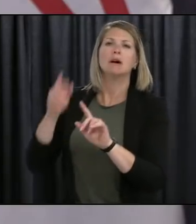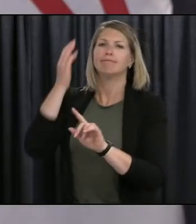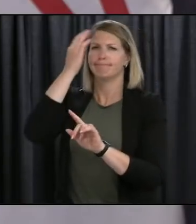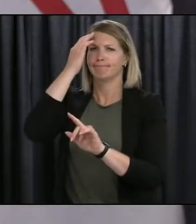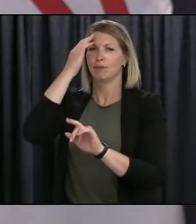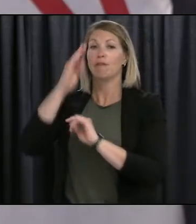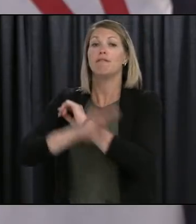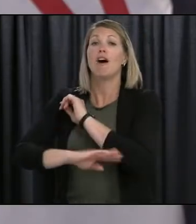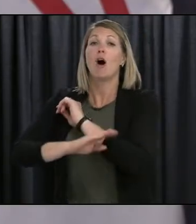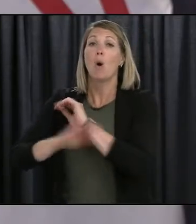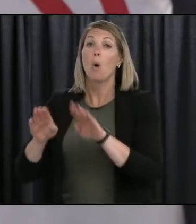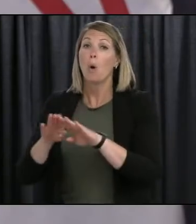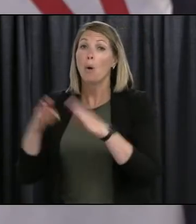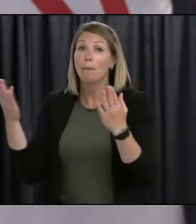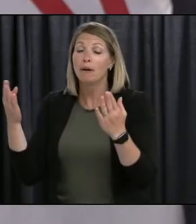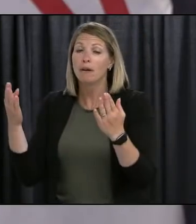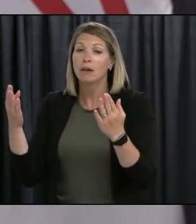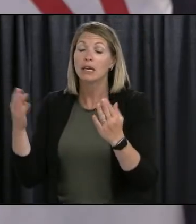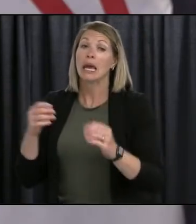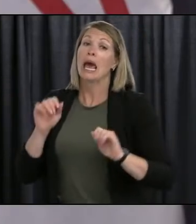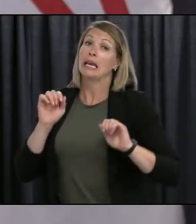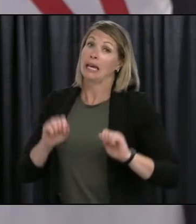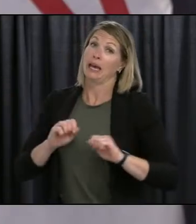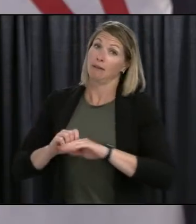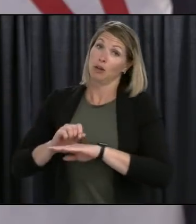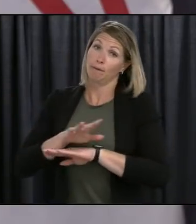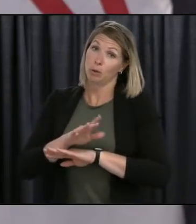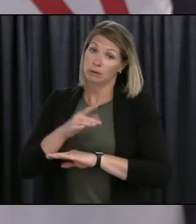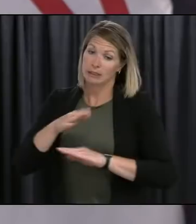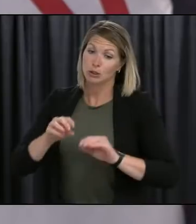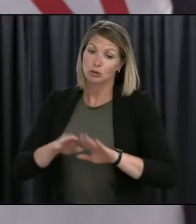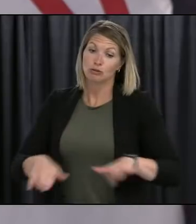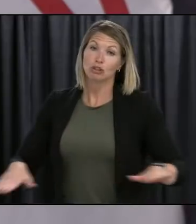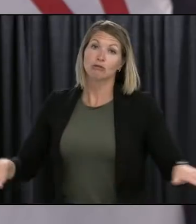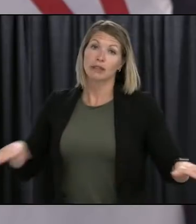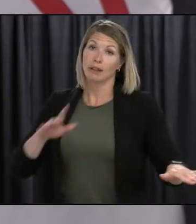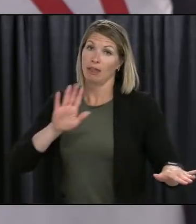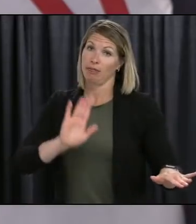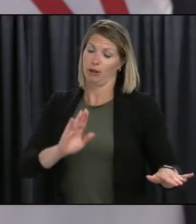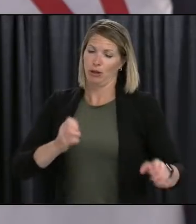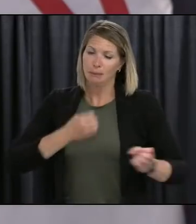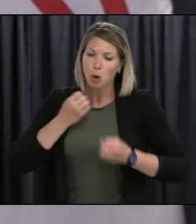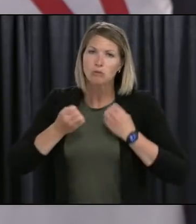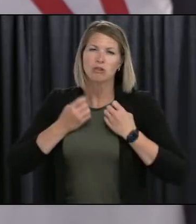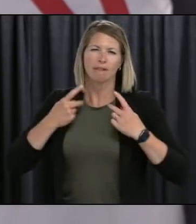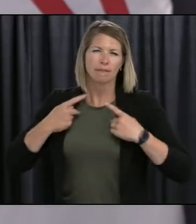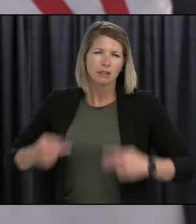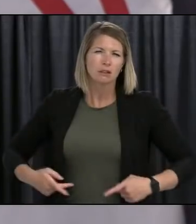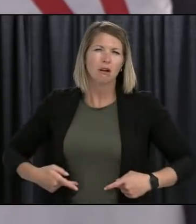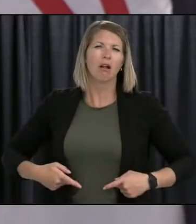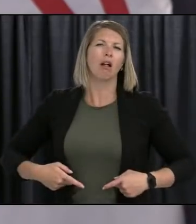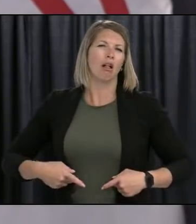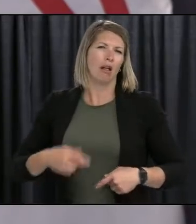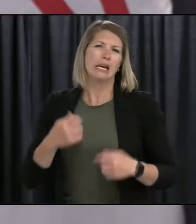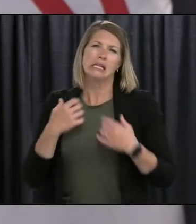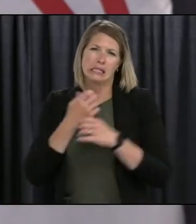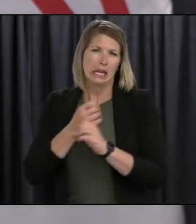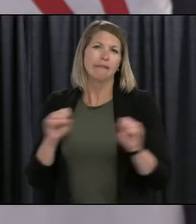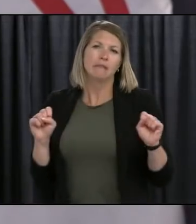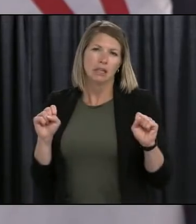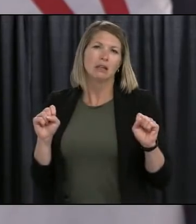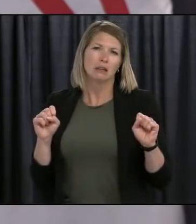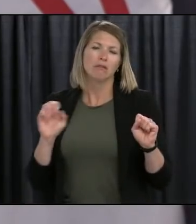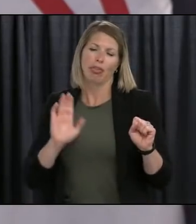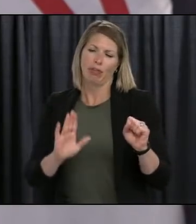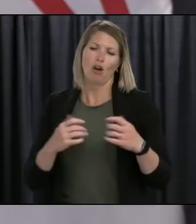and well-being of our students. So our plan enables school districts and parents prepare for September and gives time to